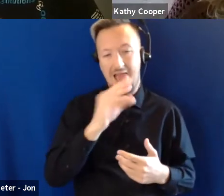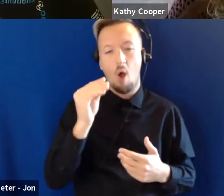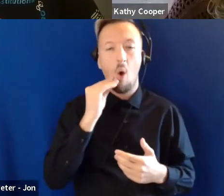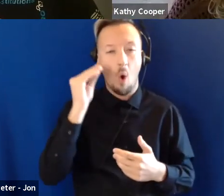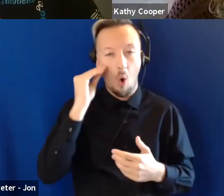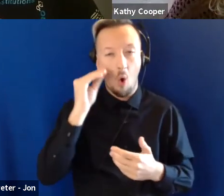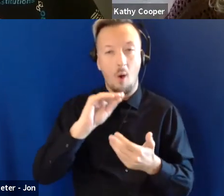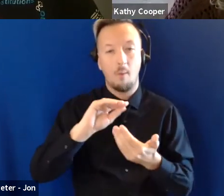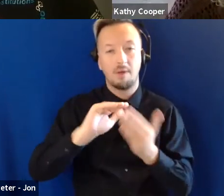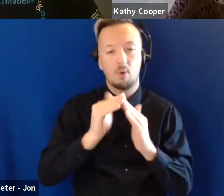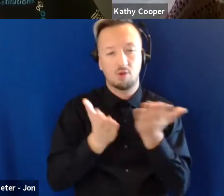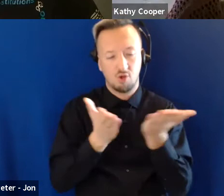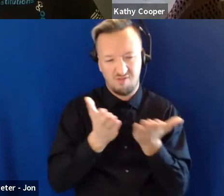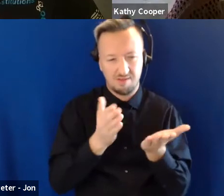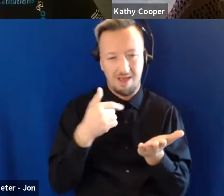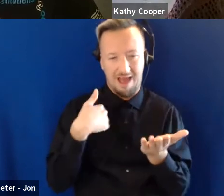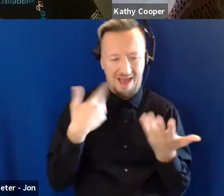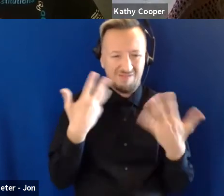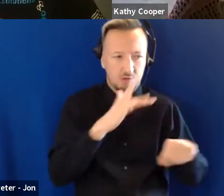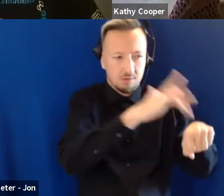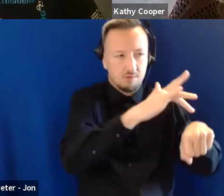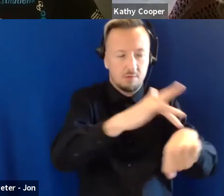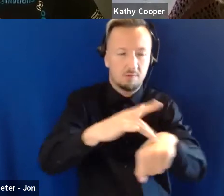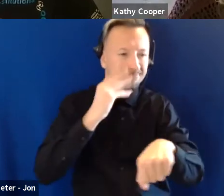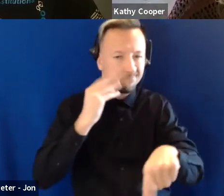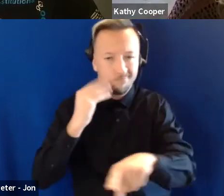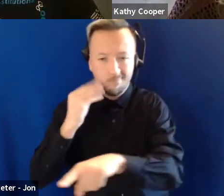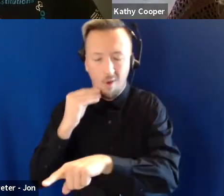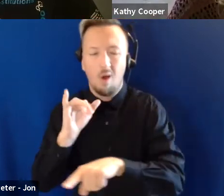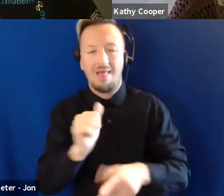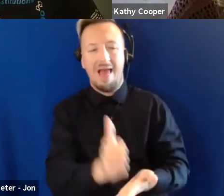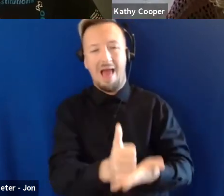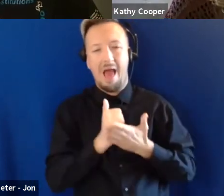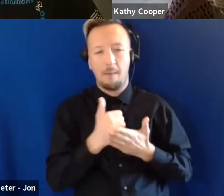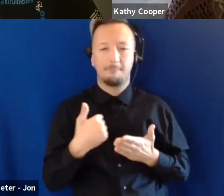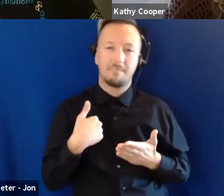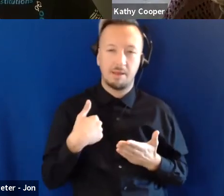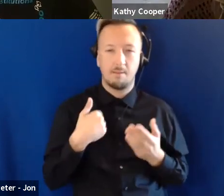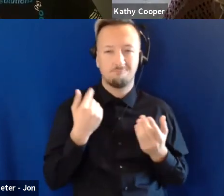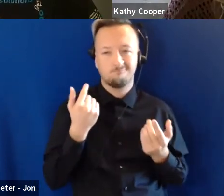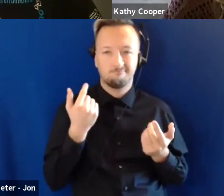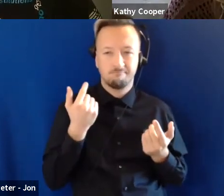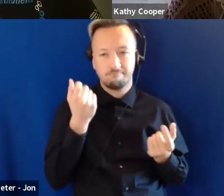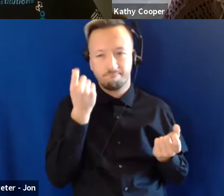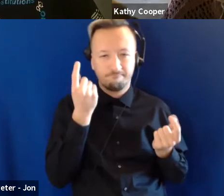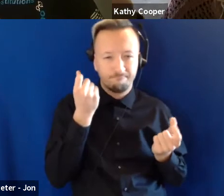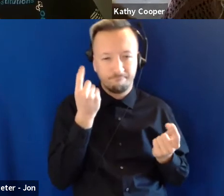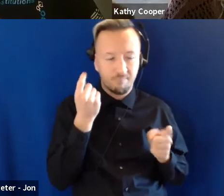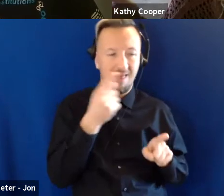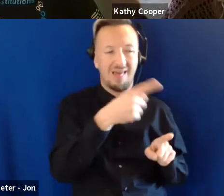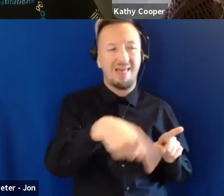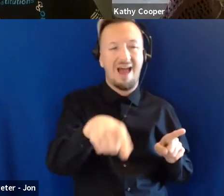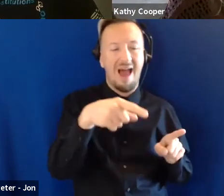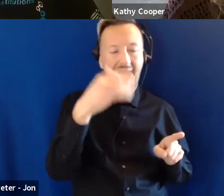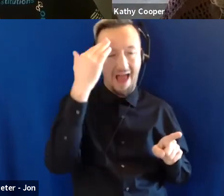think that helps, because it gives me a little bit of Well, I feel like the directors know that